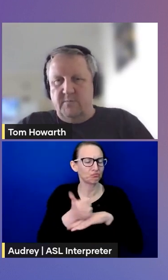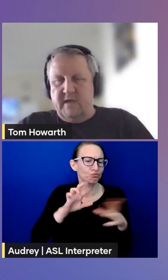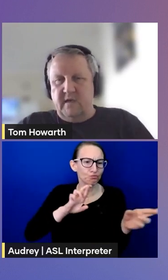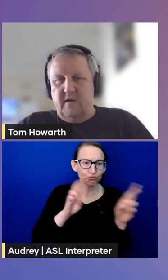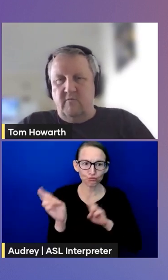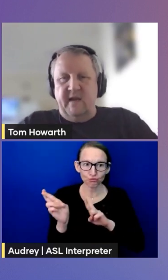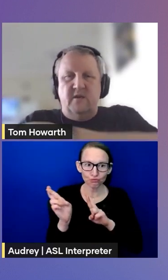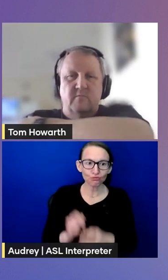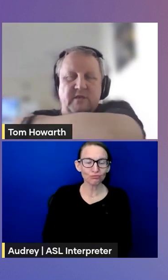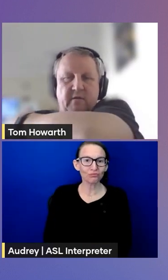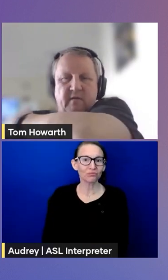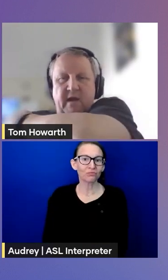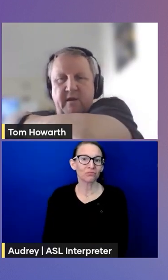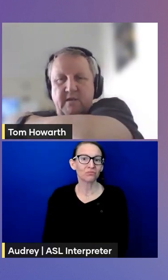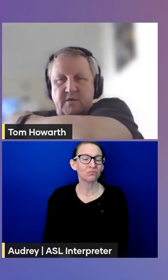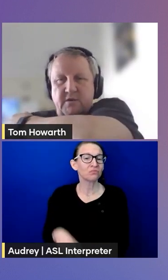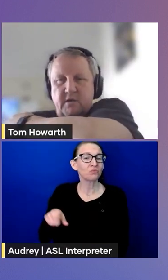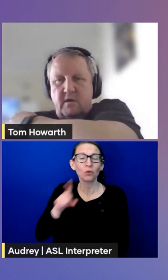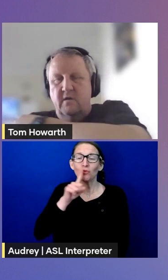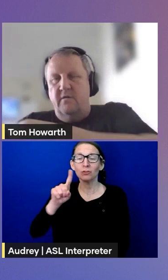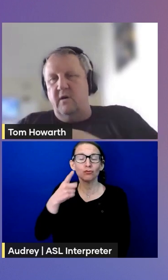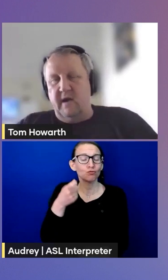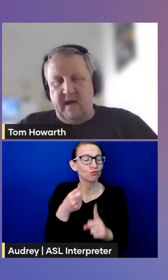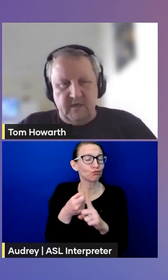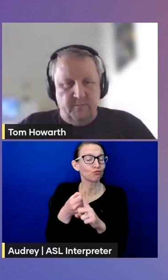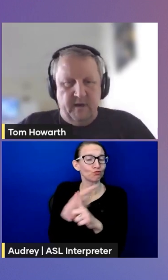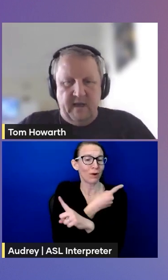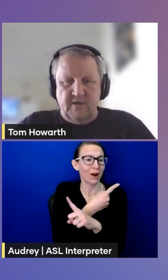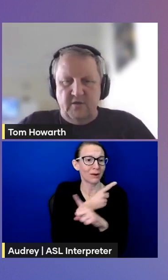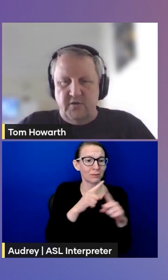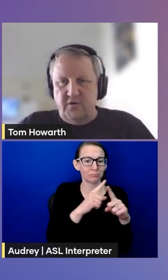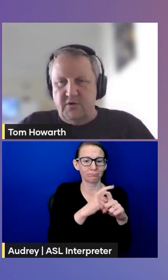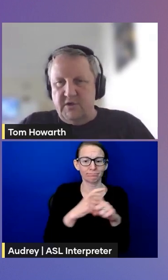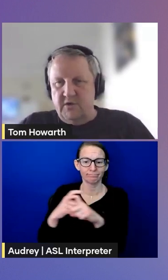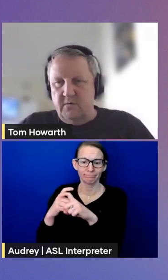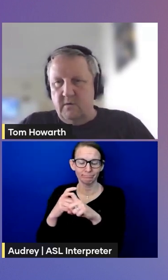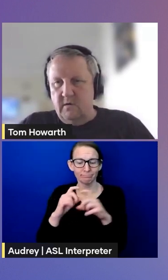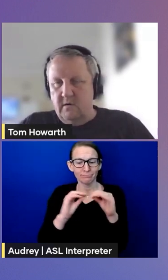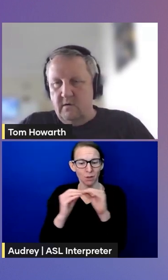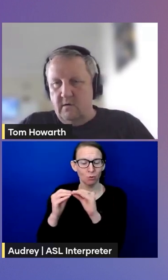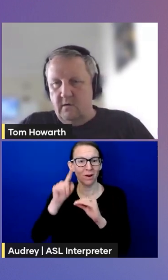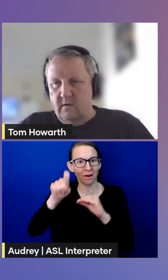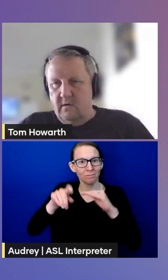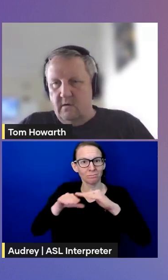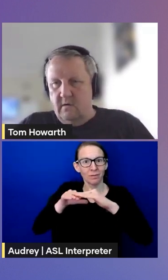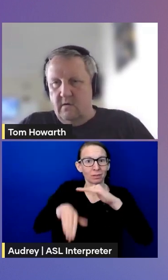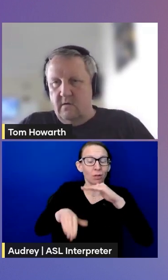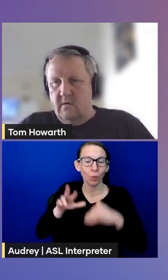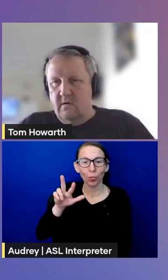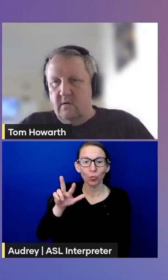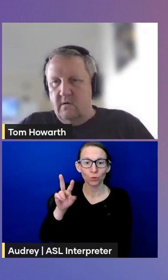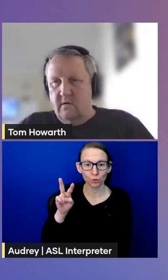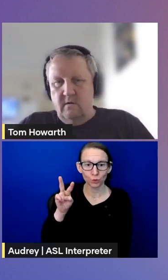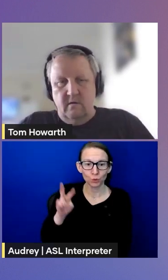But it's basically a random set of characters that has to be less than 32.